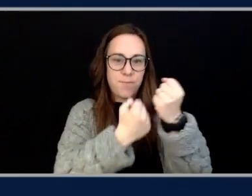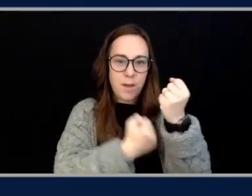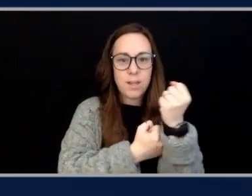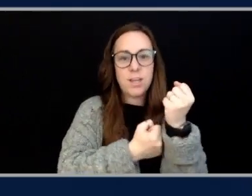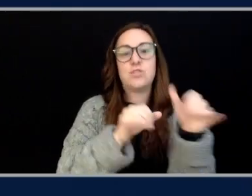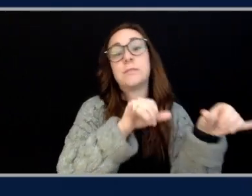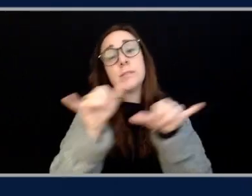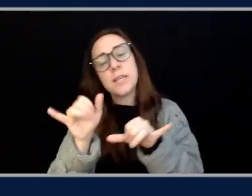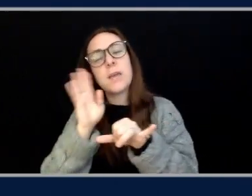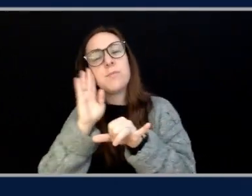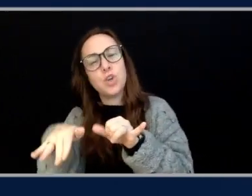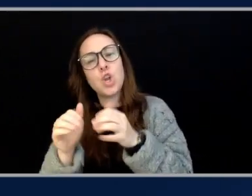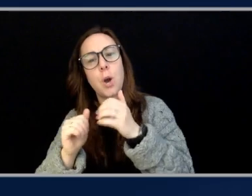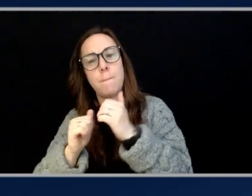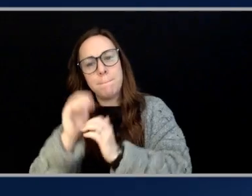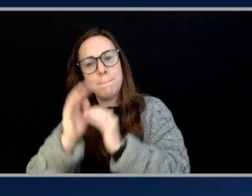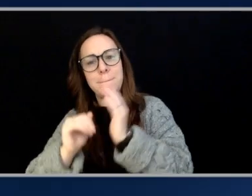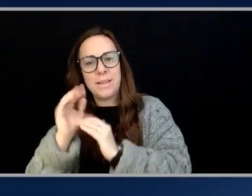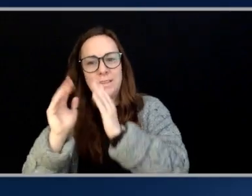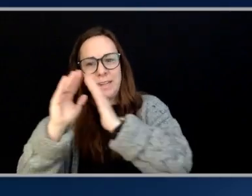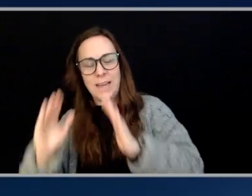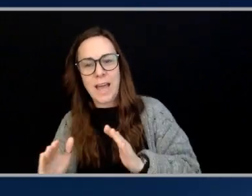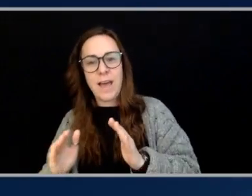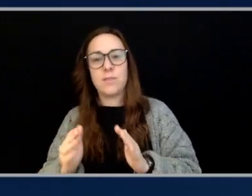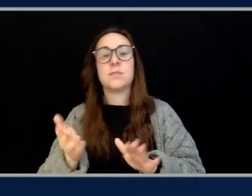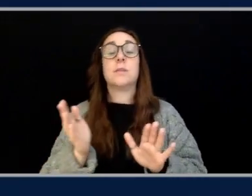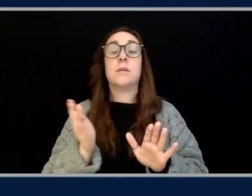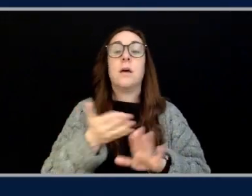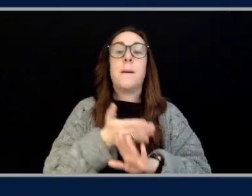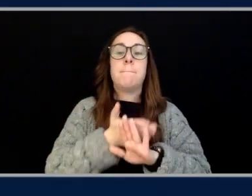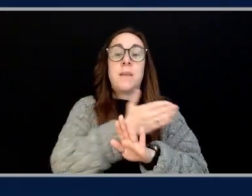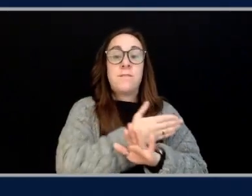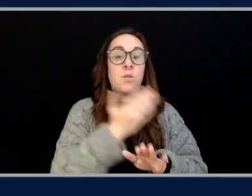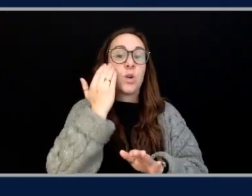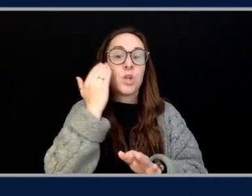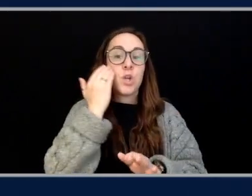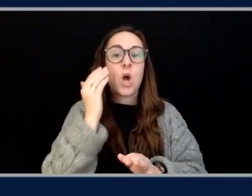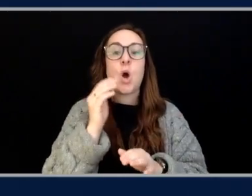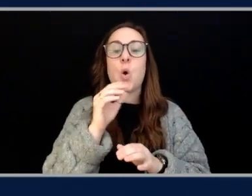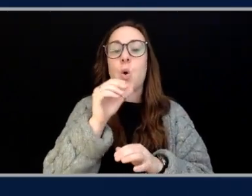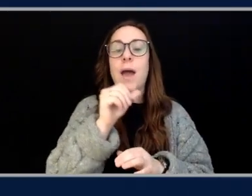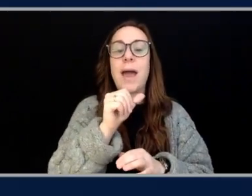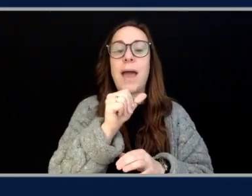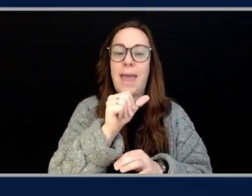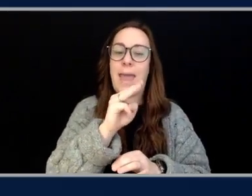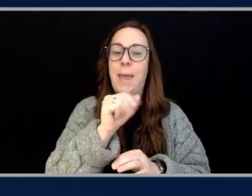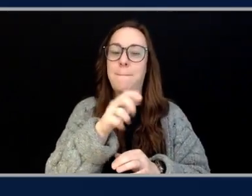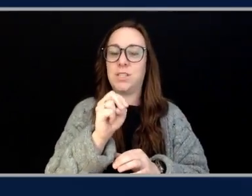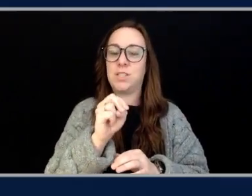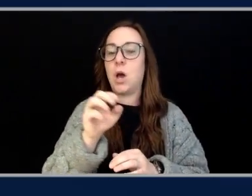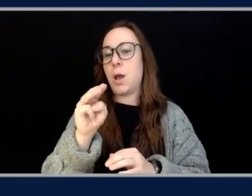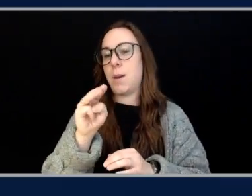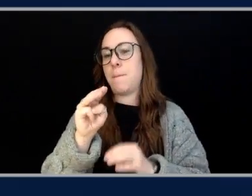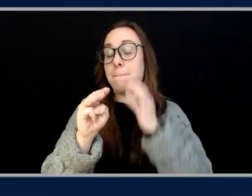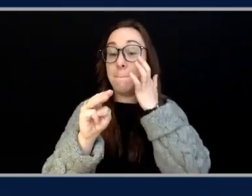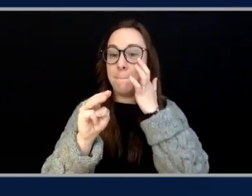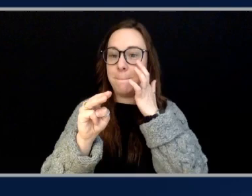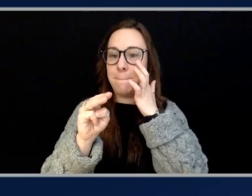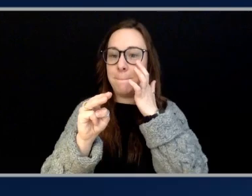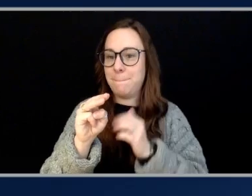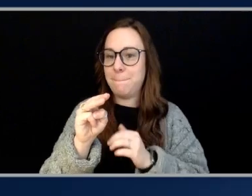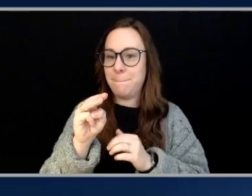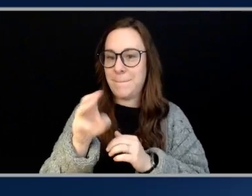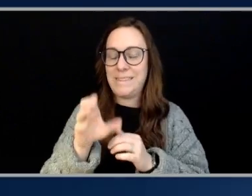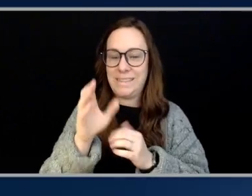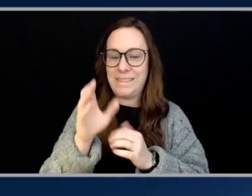a house. Because before we can know that Amazon Macy is looking through S3 to find data, we need to first know